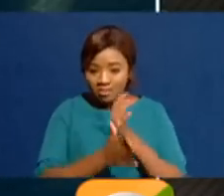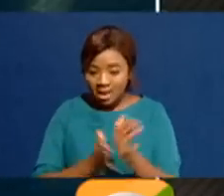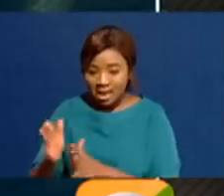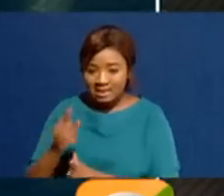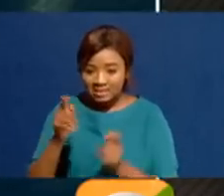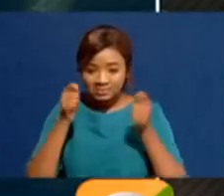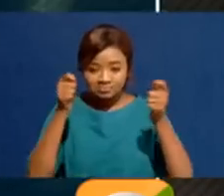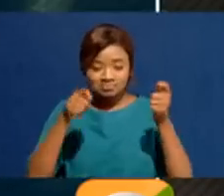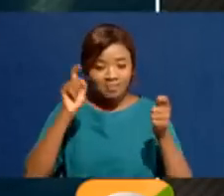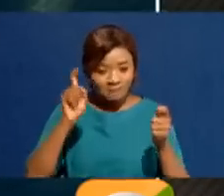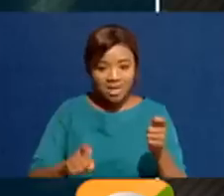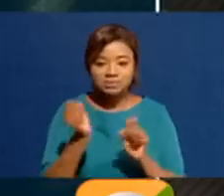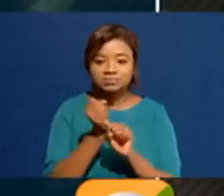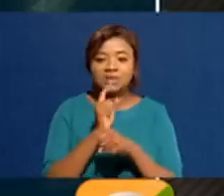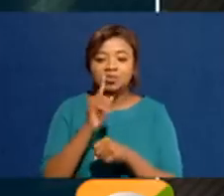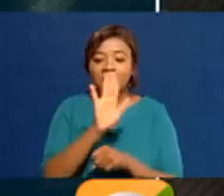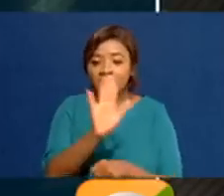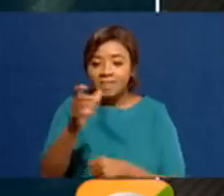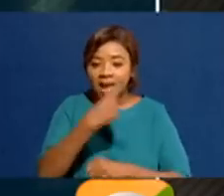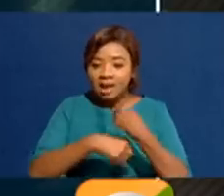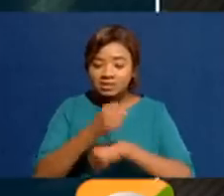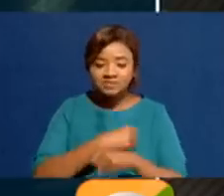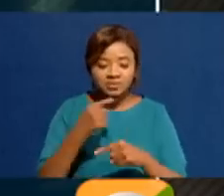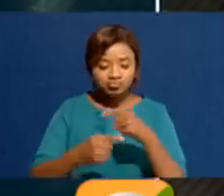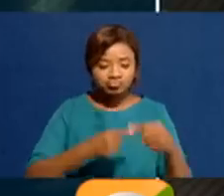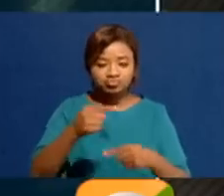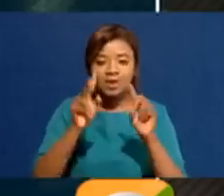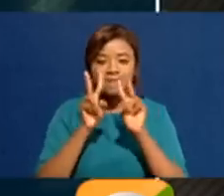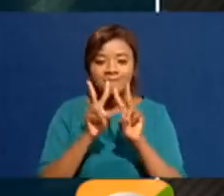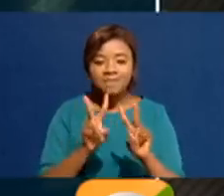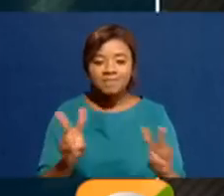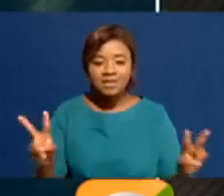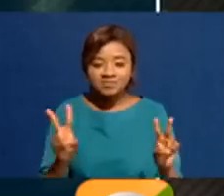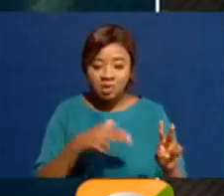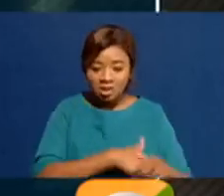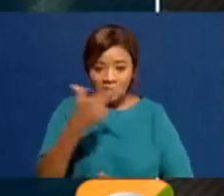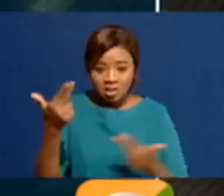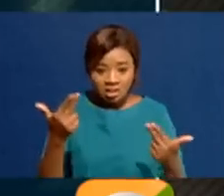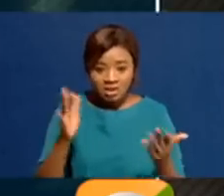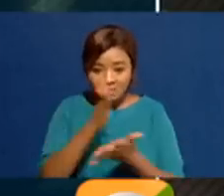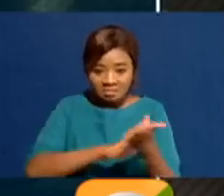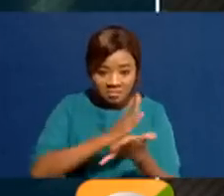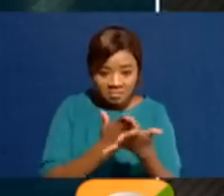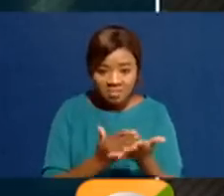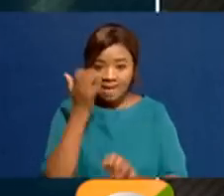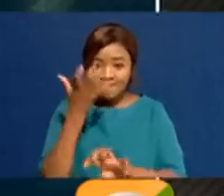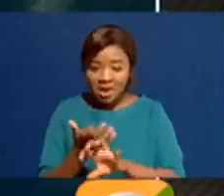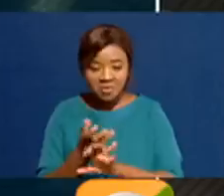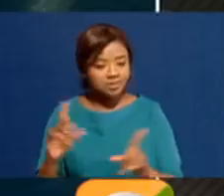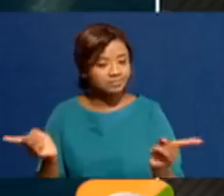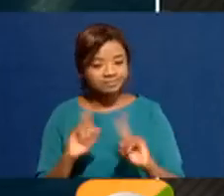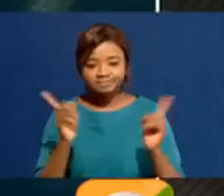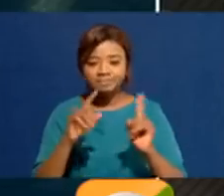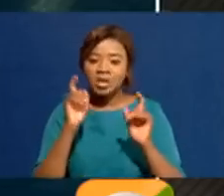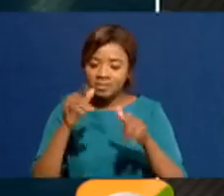petitions to ensure that the activities remain peaceful, unarmed, and generally within the law, including compliance with the duty